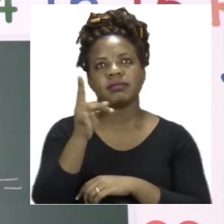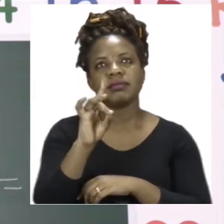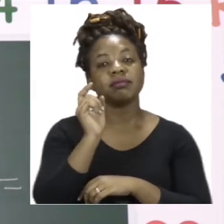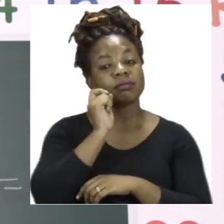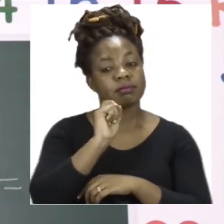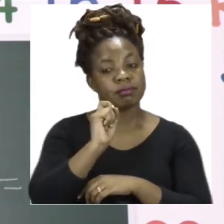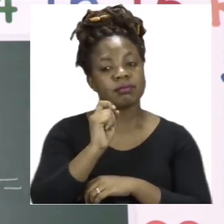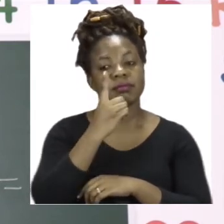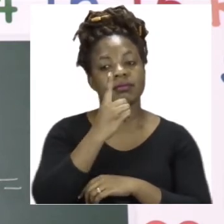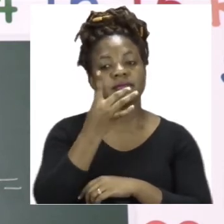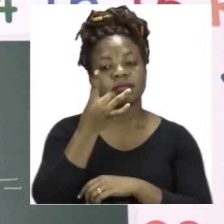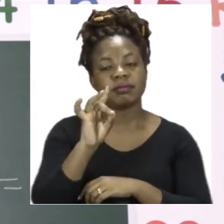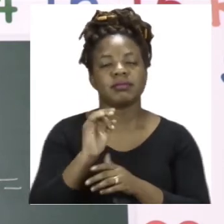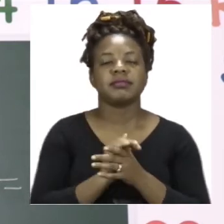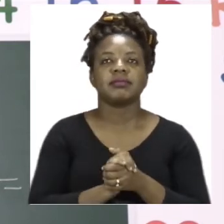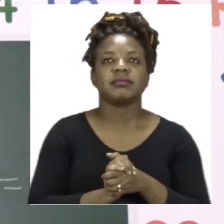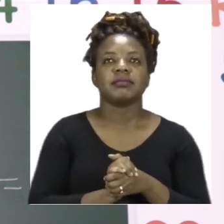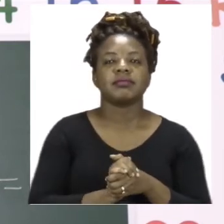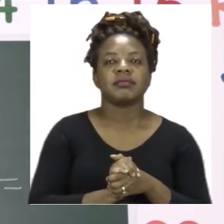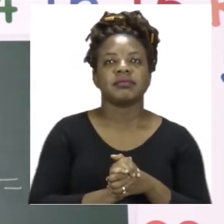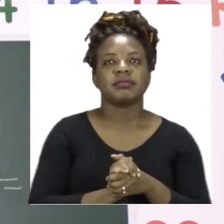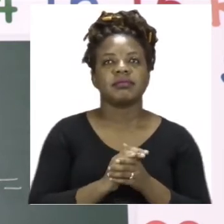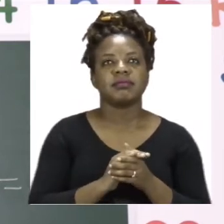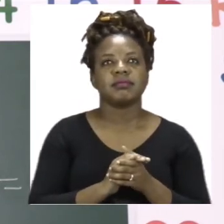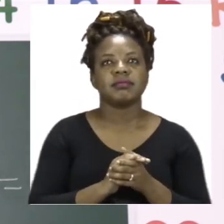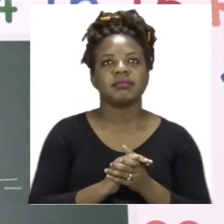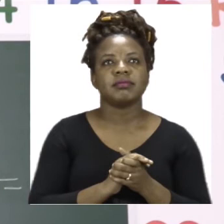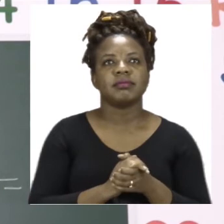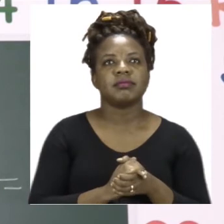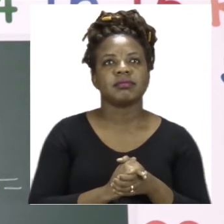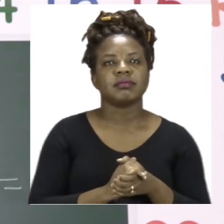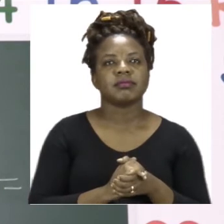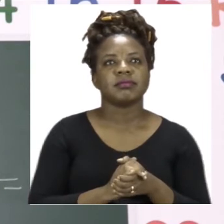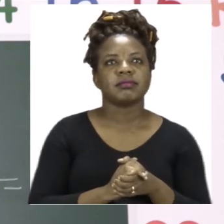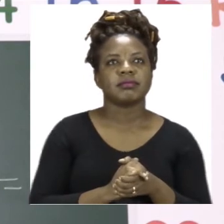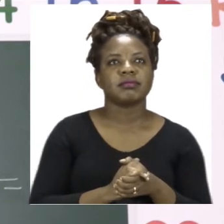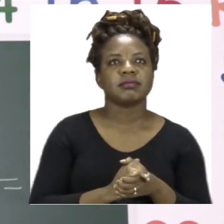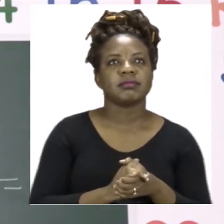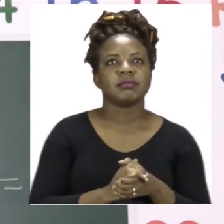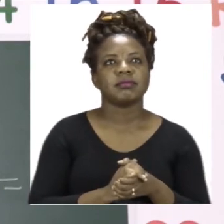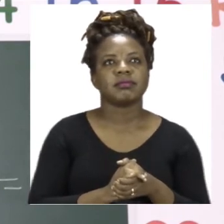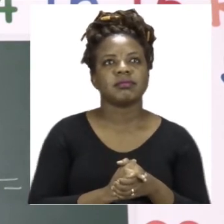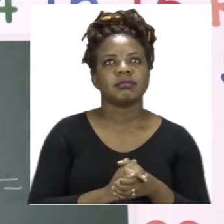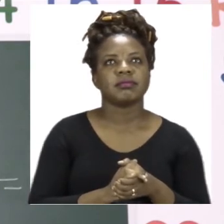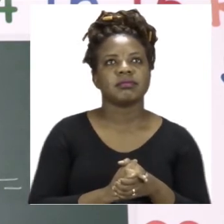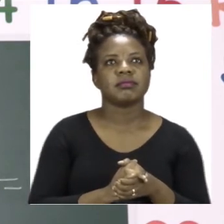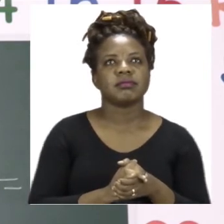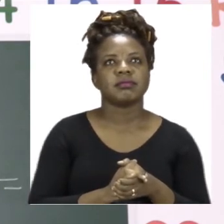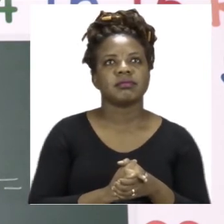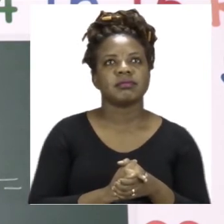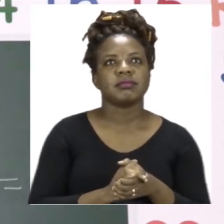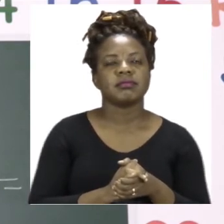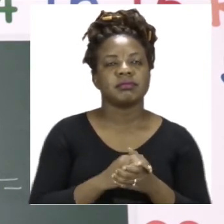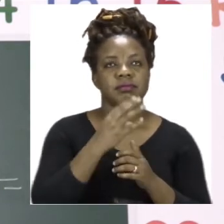Now let's do the second one together. But before that, let's check if our answer is correct. So we